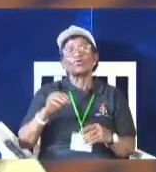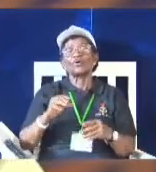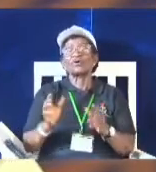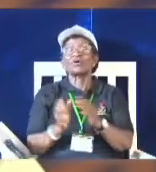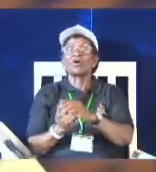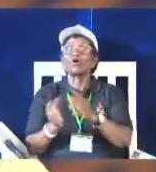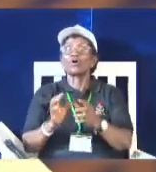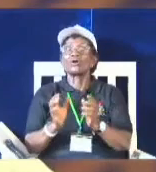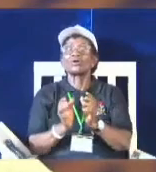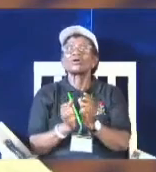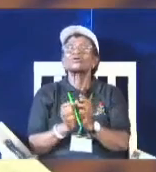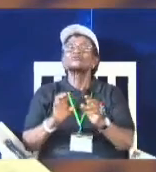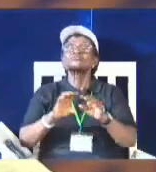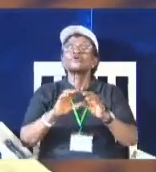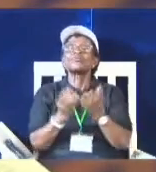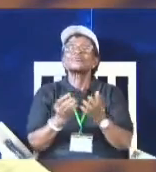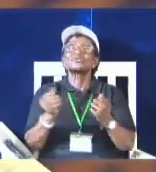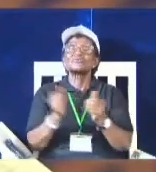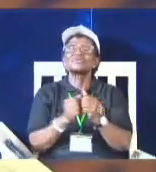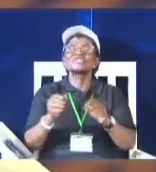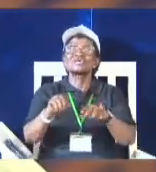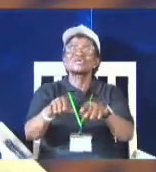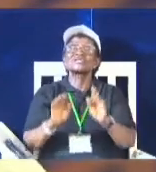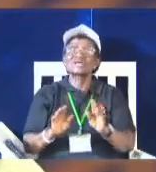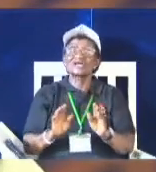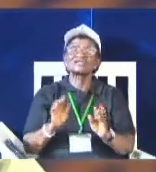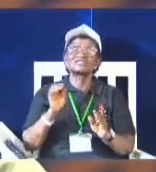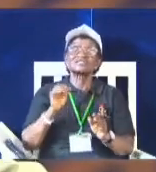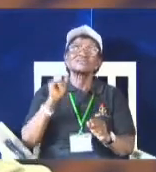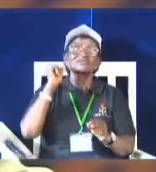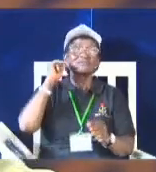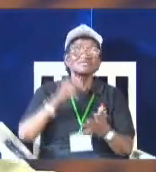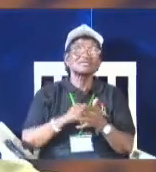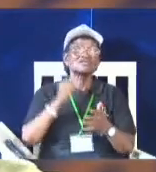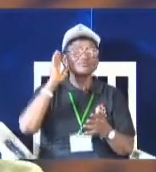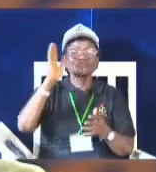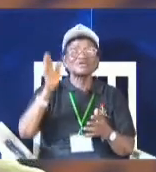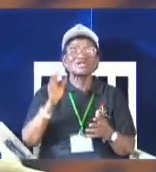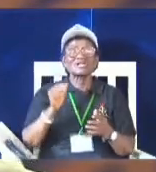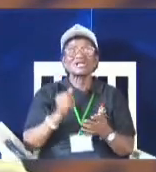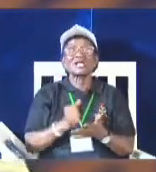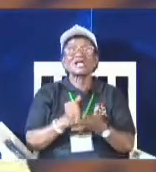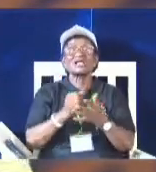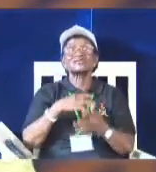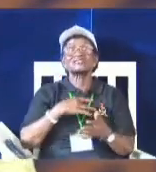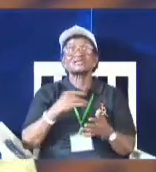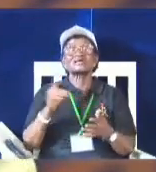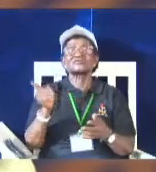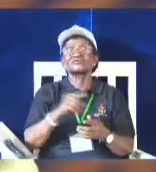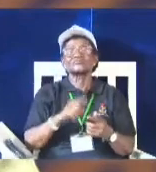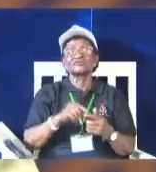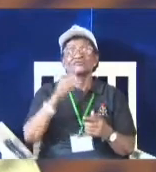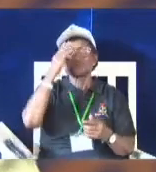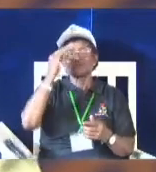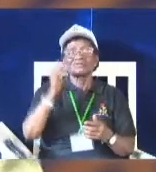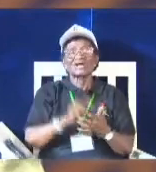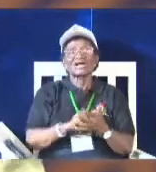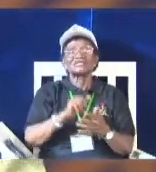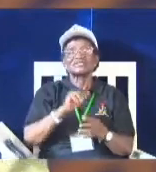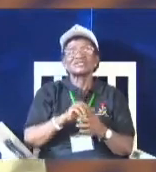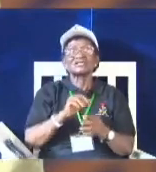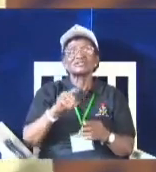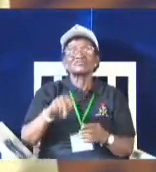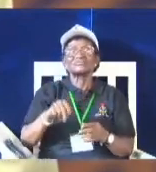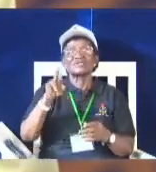It will interest you to know that in Proverbs 21 verse 16, Proverbs 21 verse